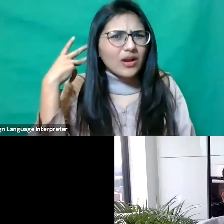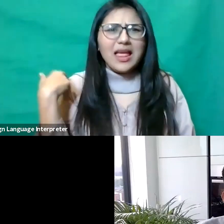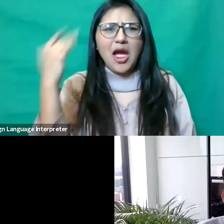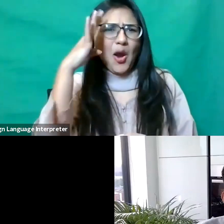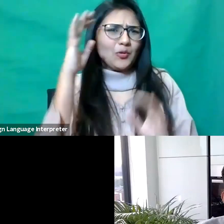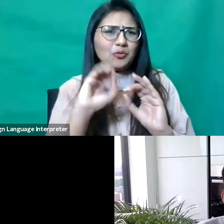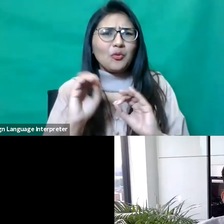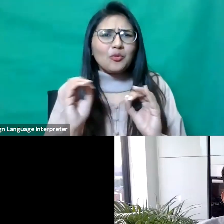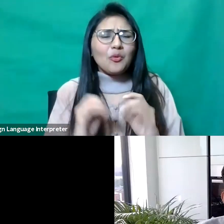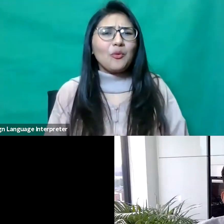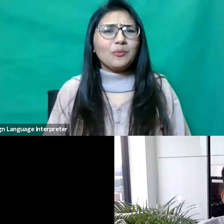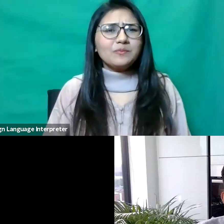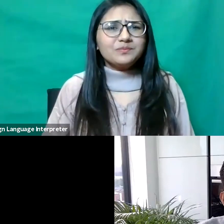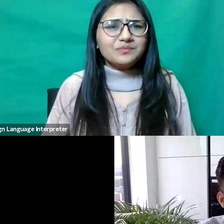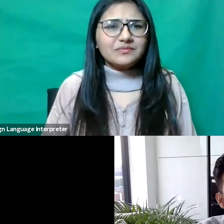based